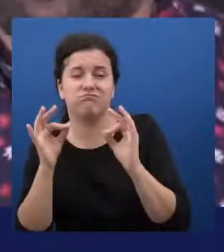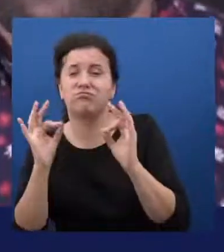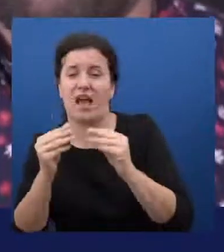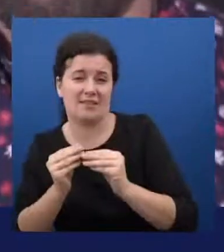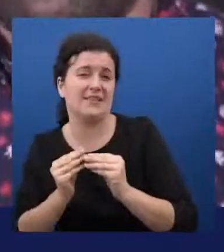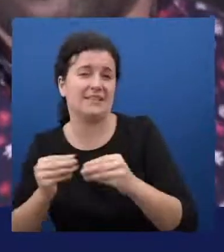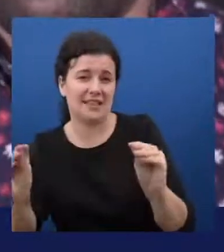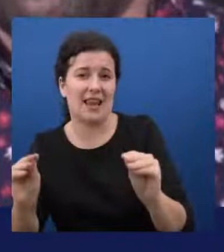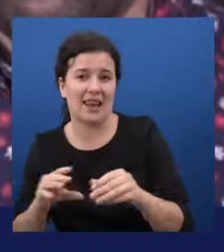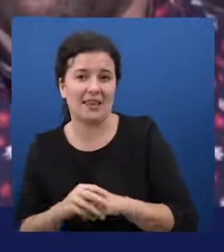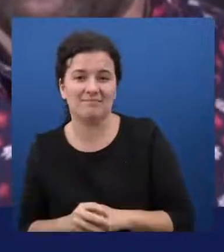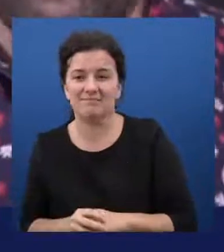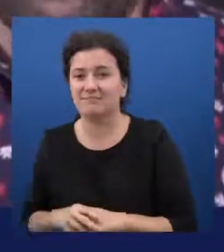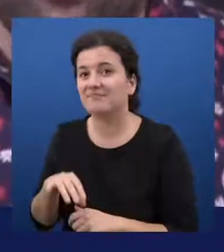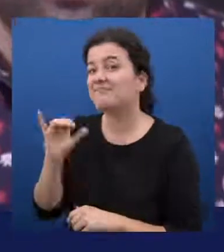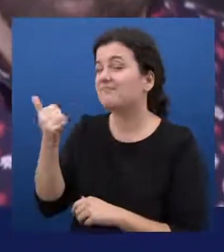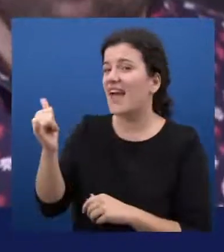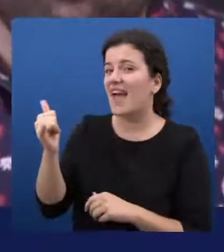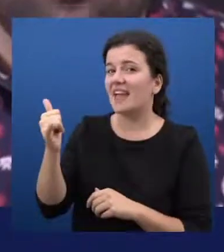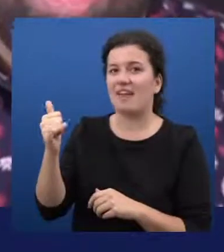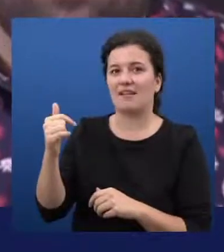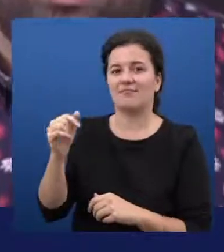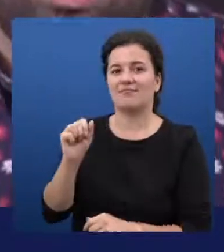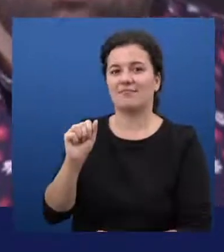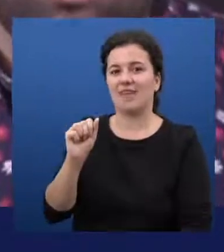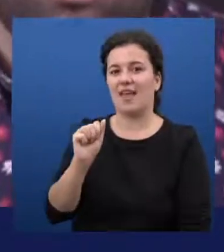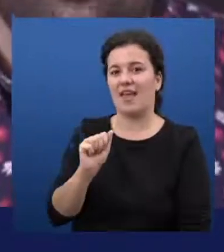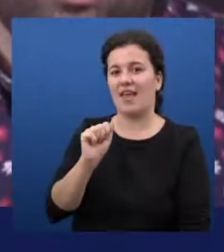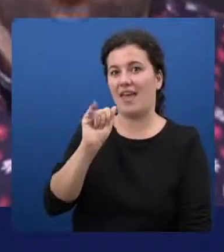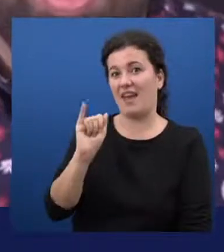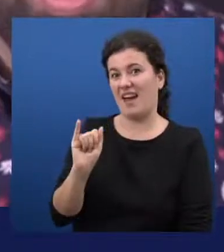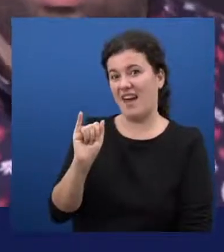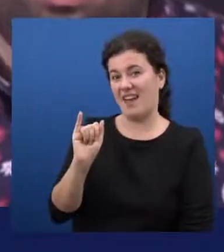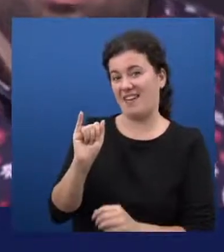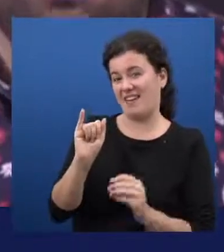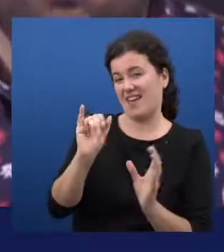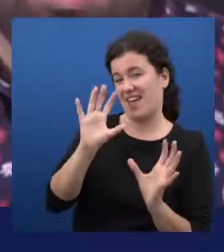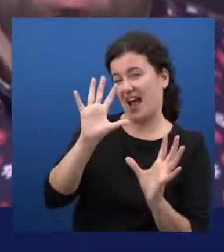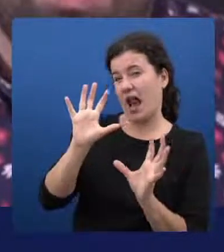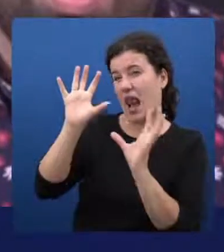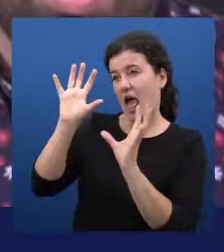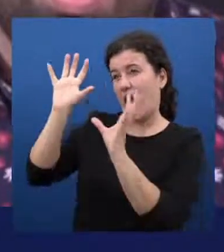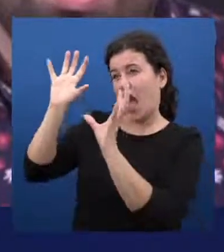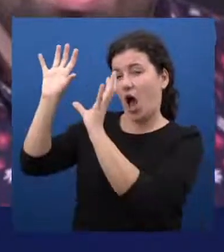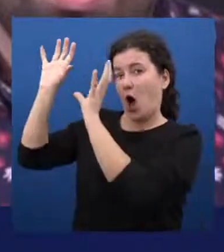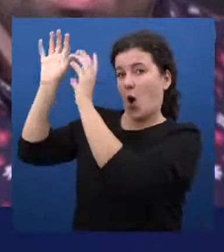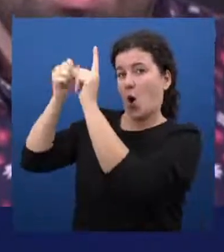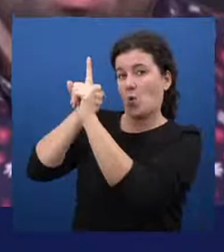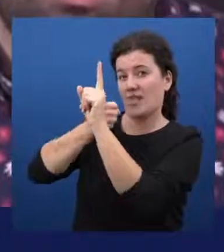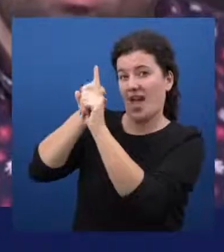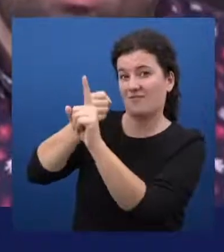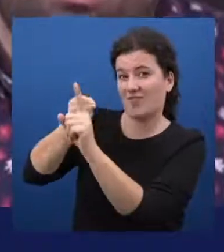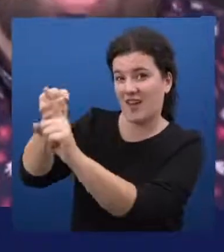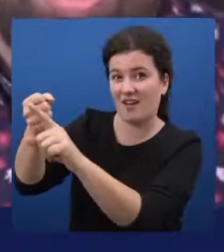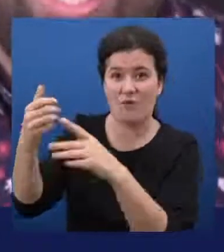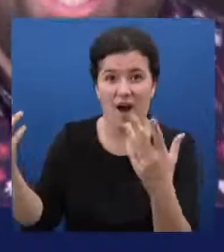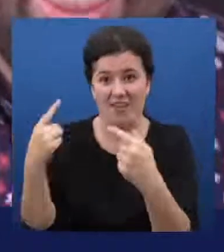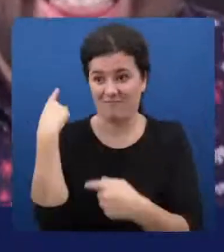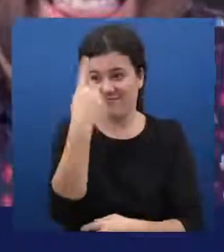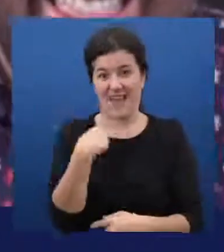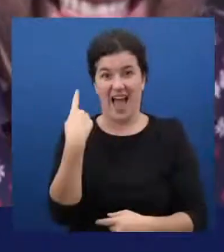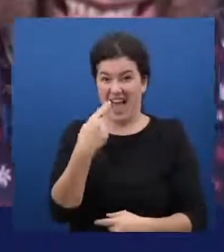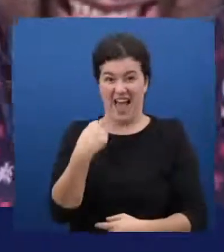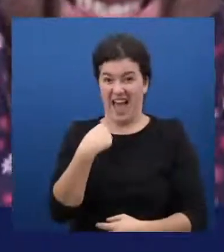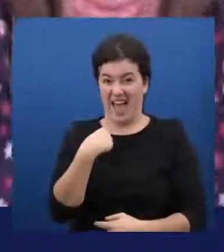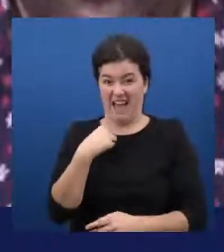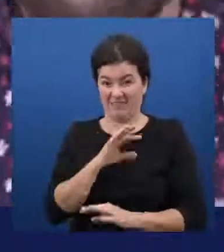And that's why I guess I am an AI cloud advocate, because I really don't work. Haven't worked for years,